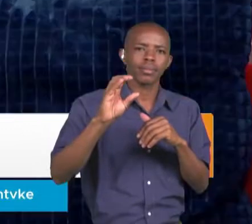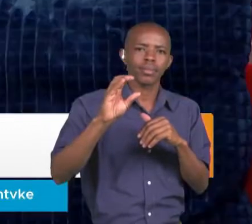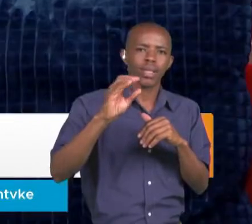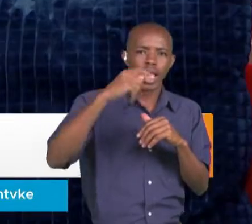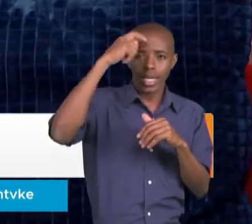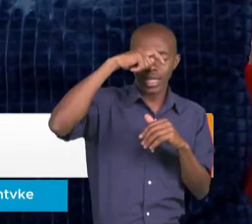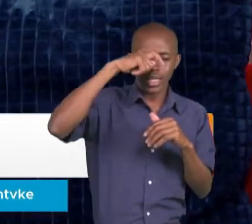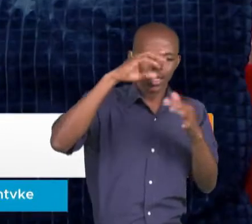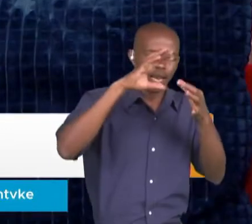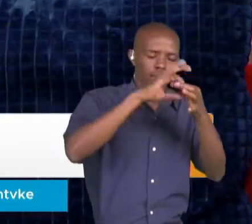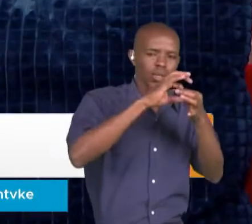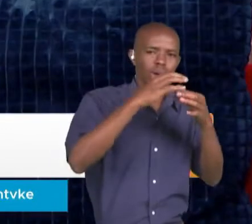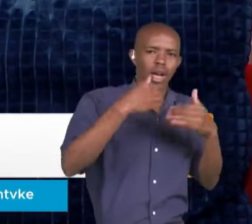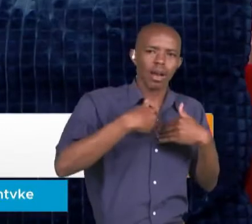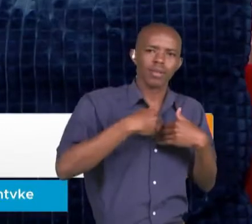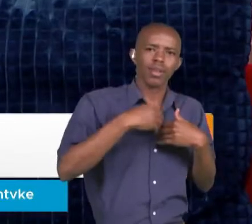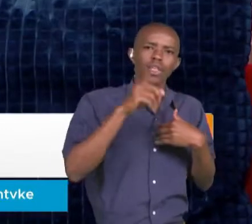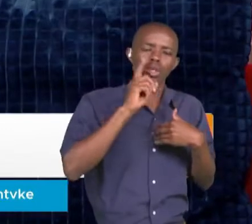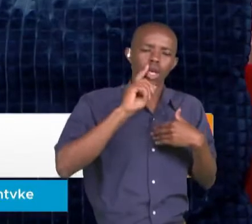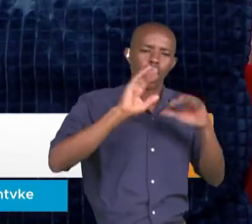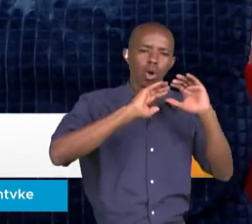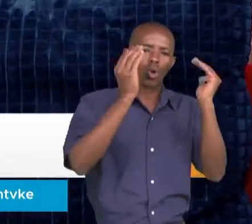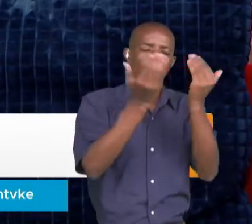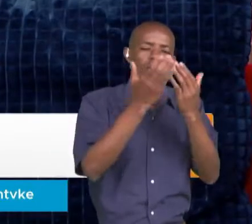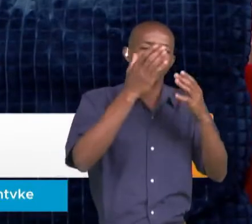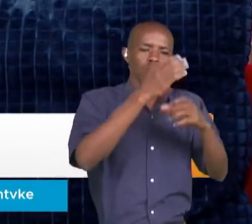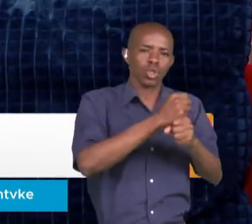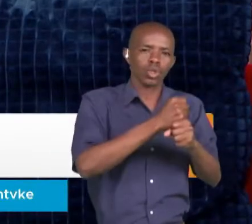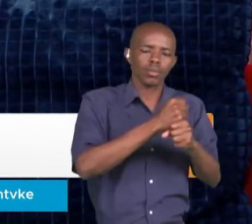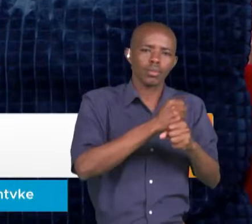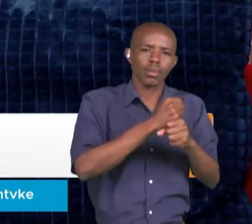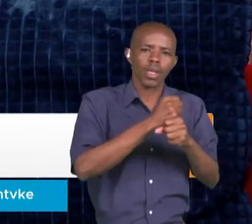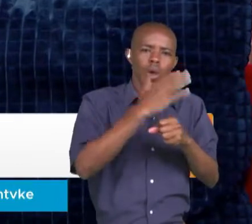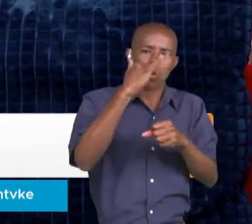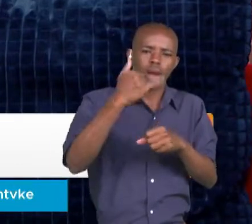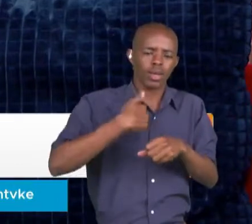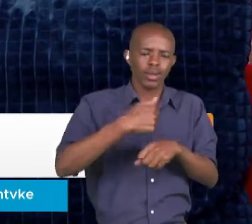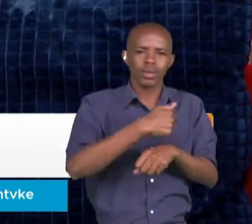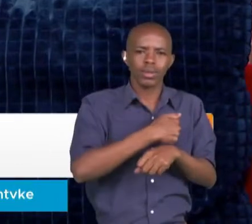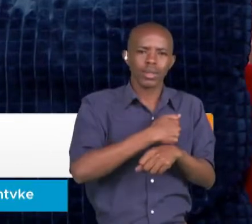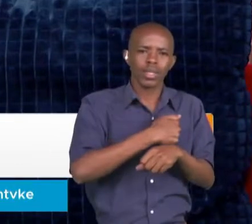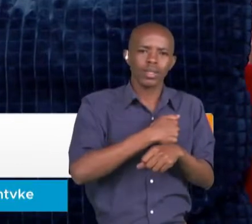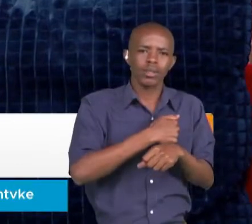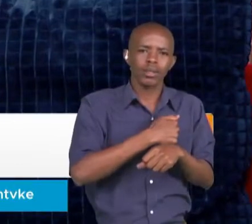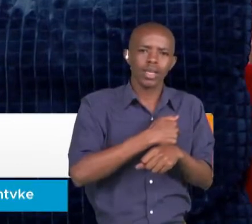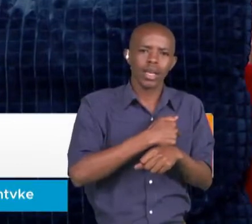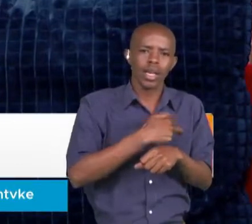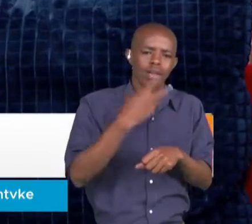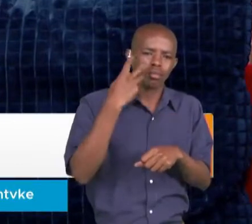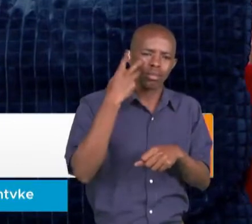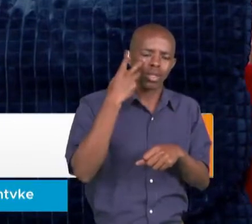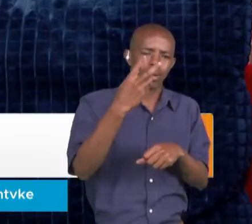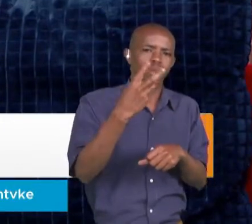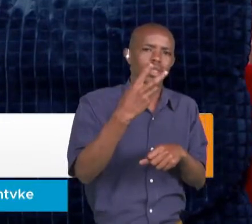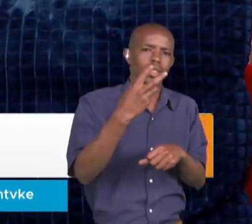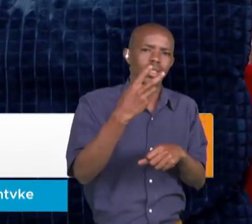intelligence network. Mm-hmm. And I'm talking about a global association. Why are we looking as though